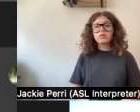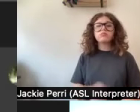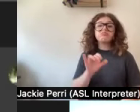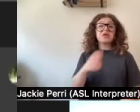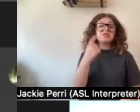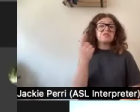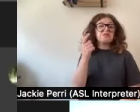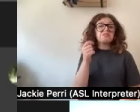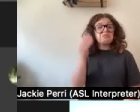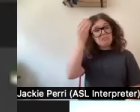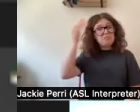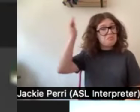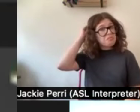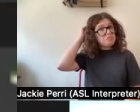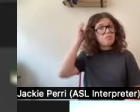note here.